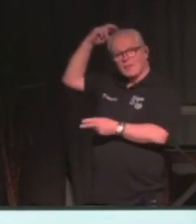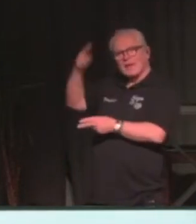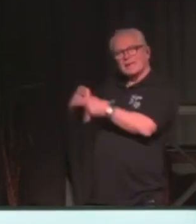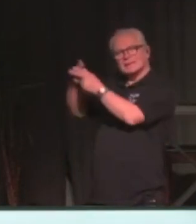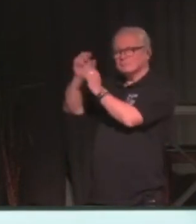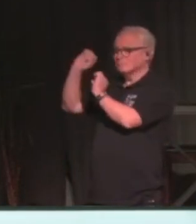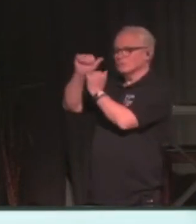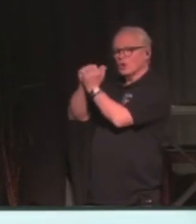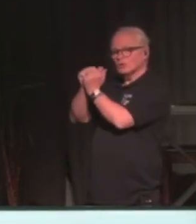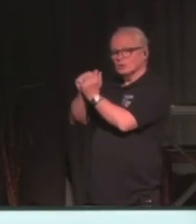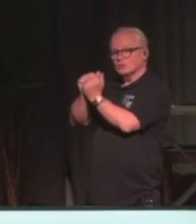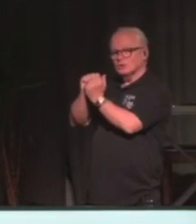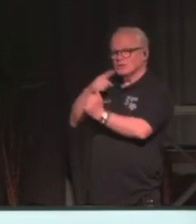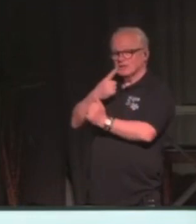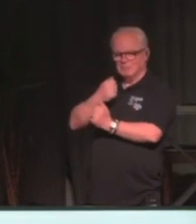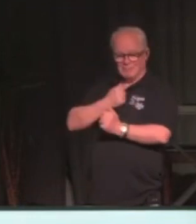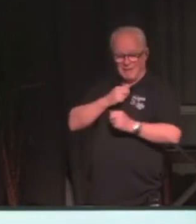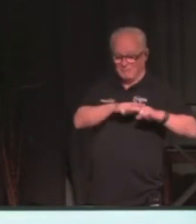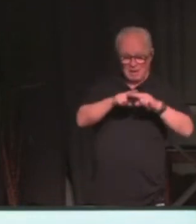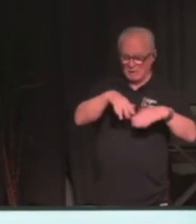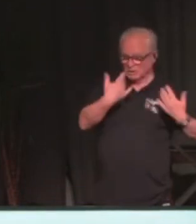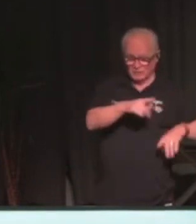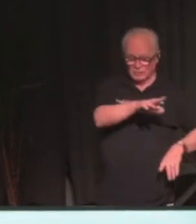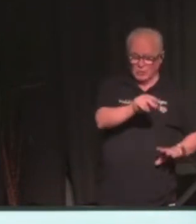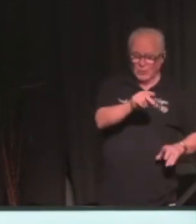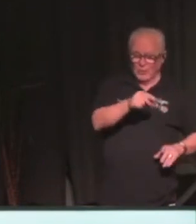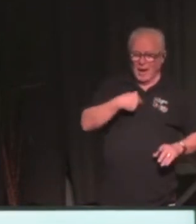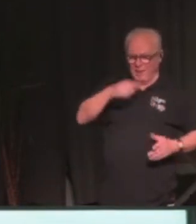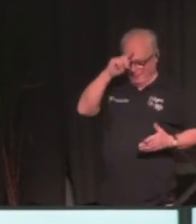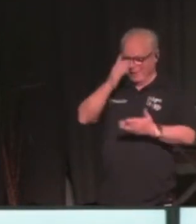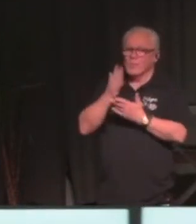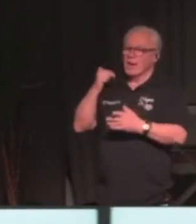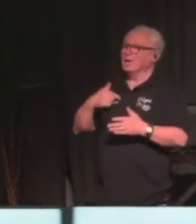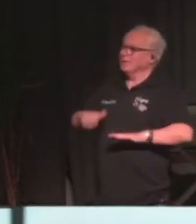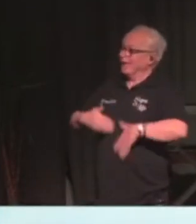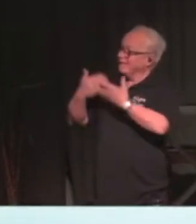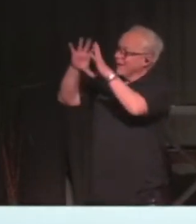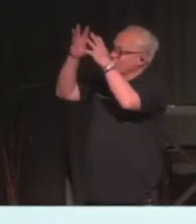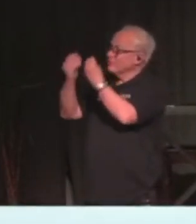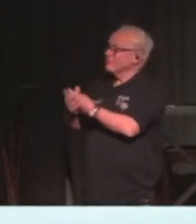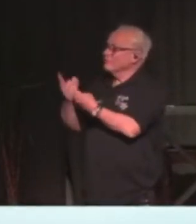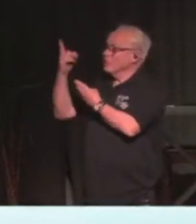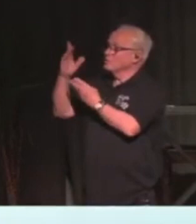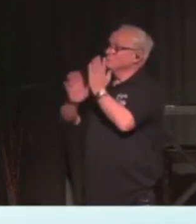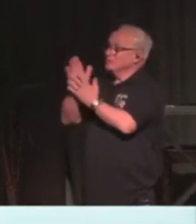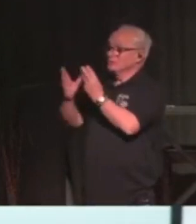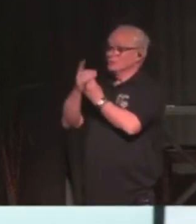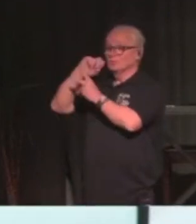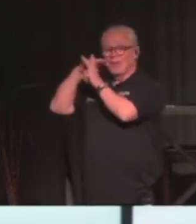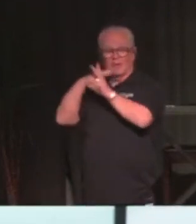And that's not to be at the detriment of my family, because I believe that when you do that for God, God will look after your family.